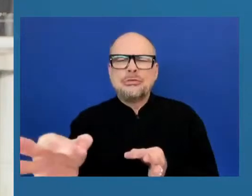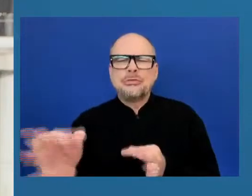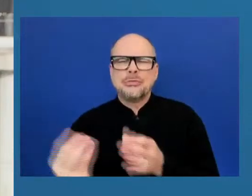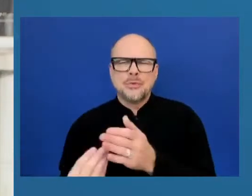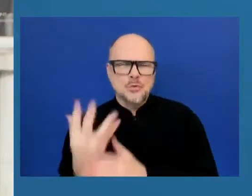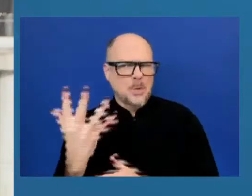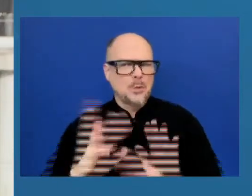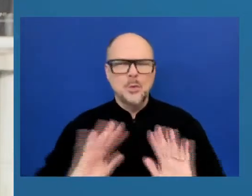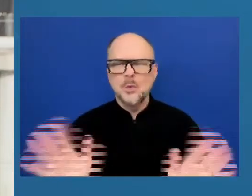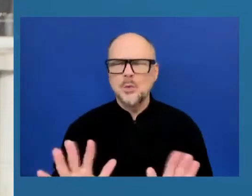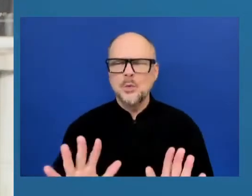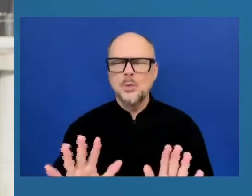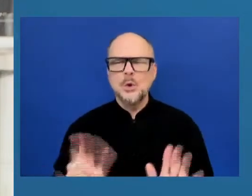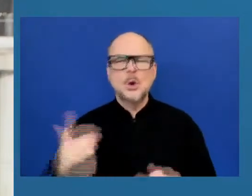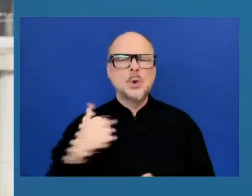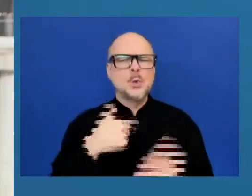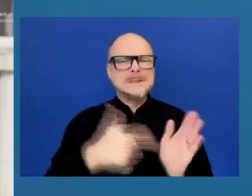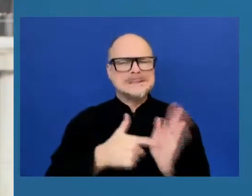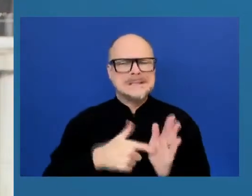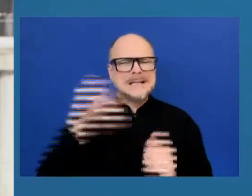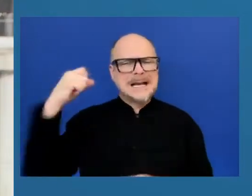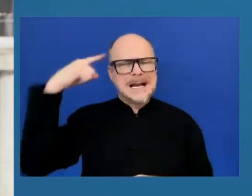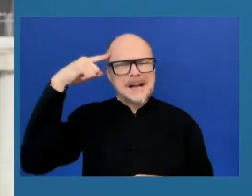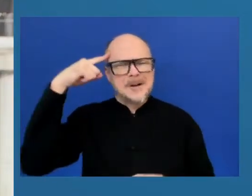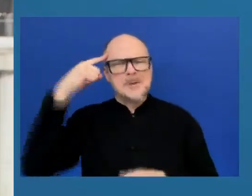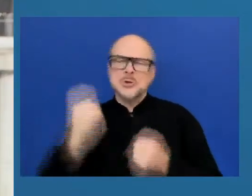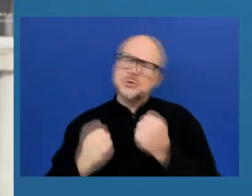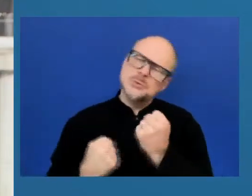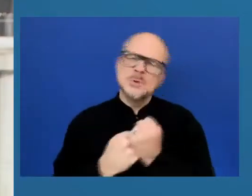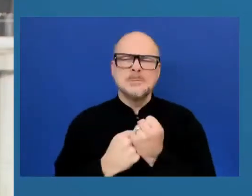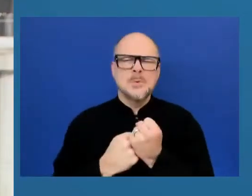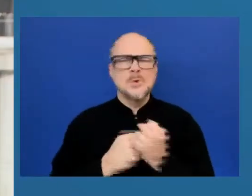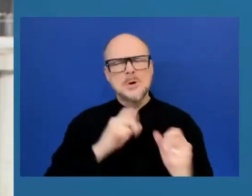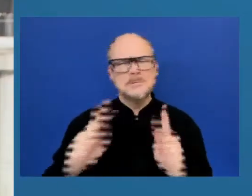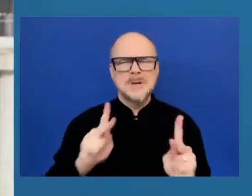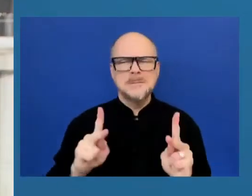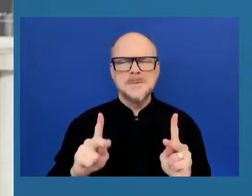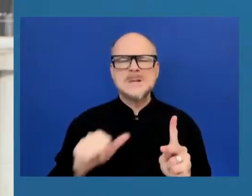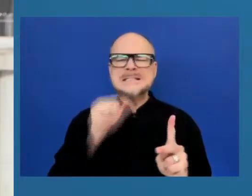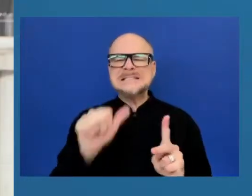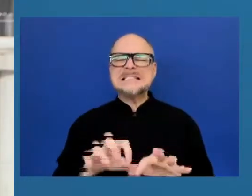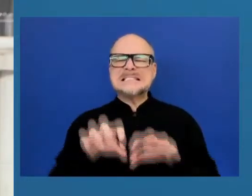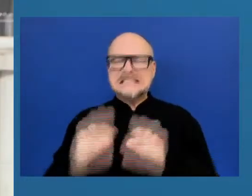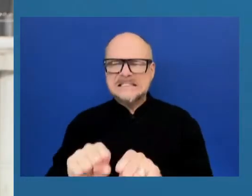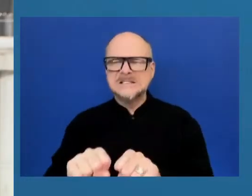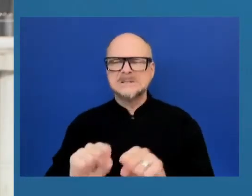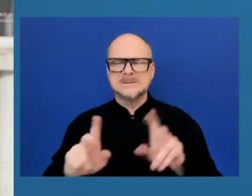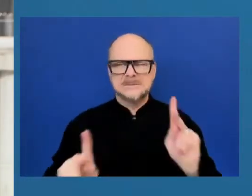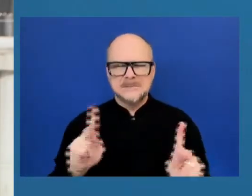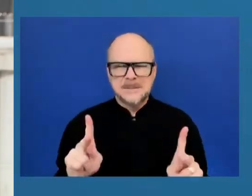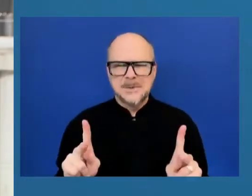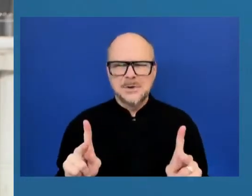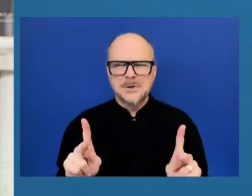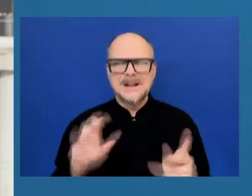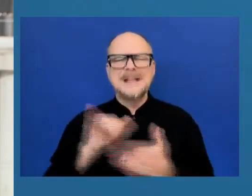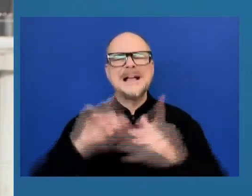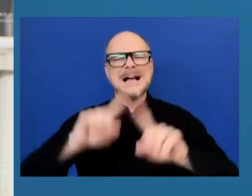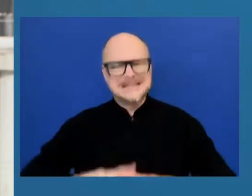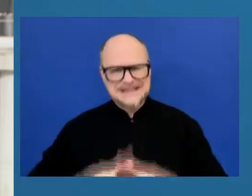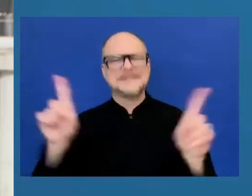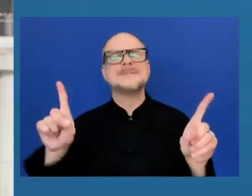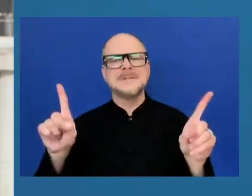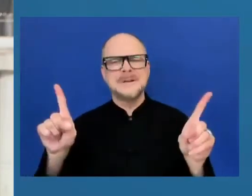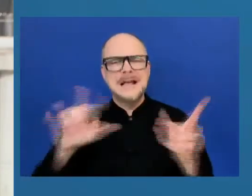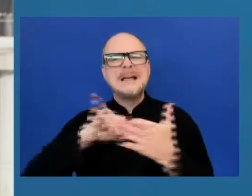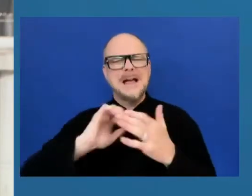government that's on your side, not on your back. There's a big difference. That's how we accomplish great